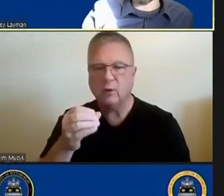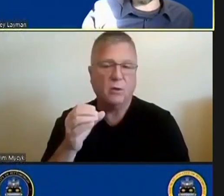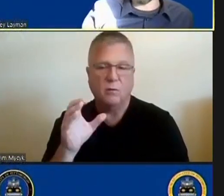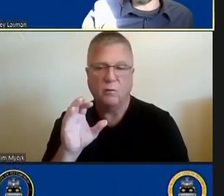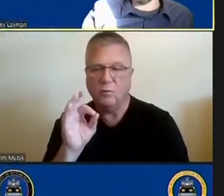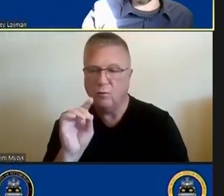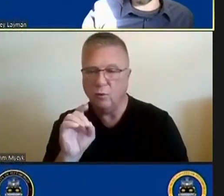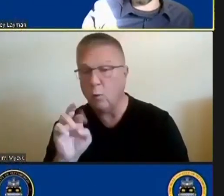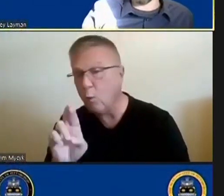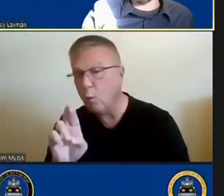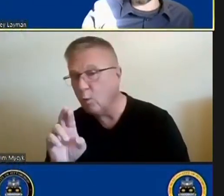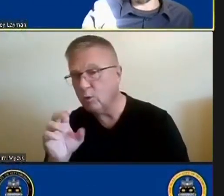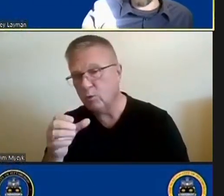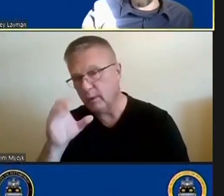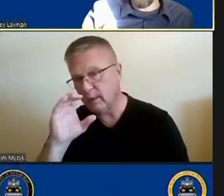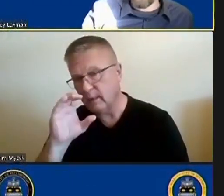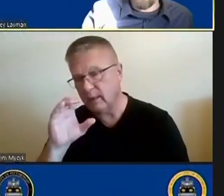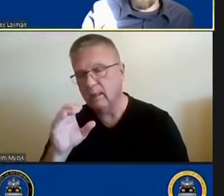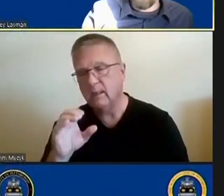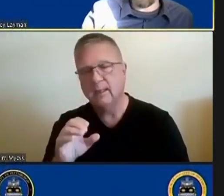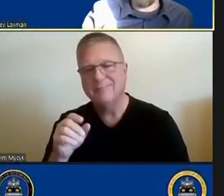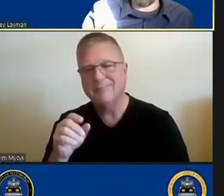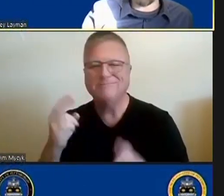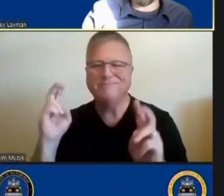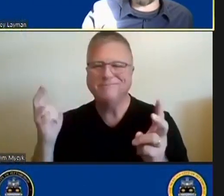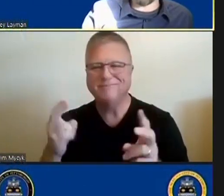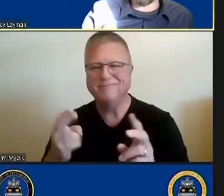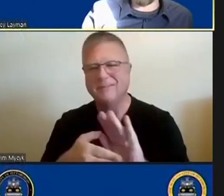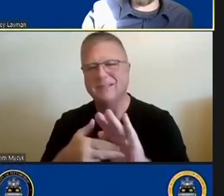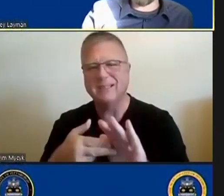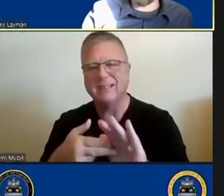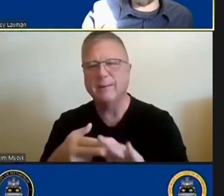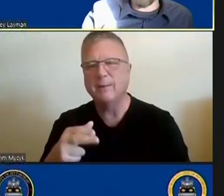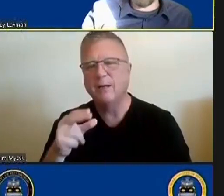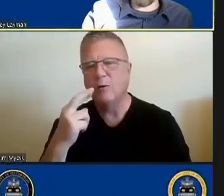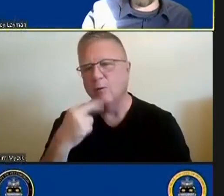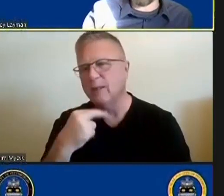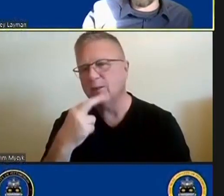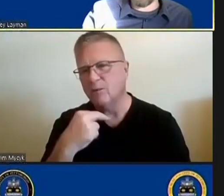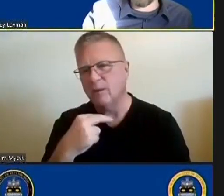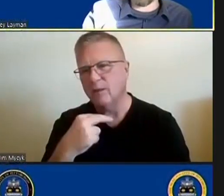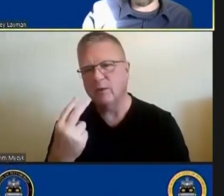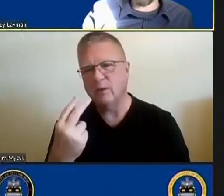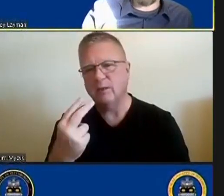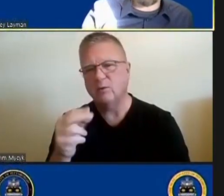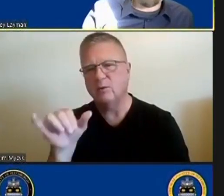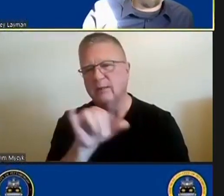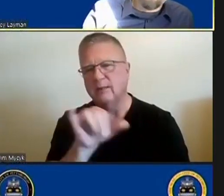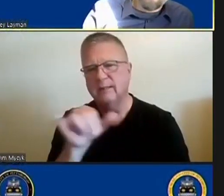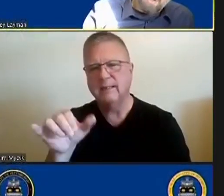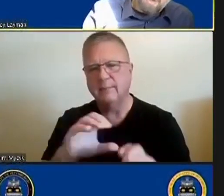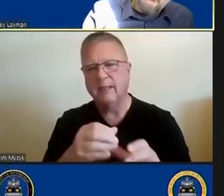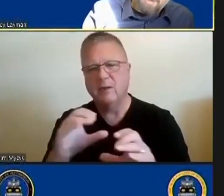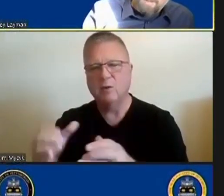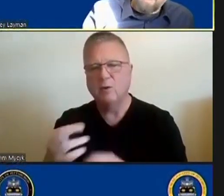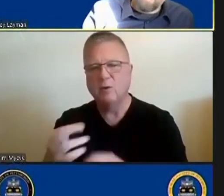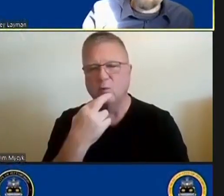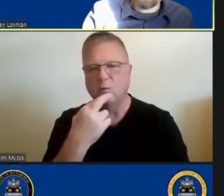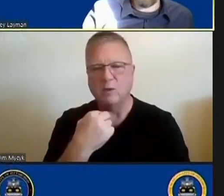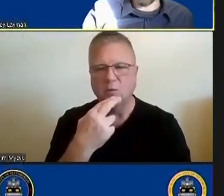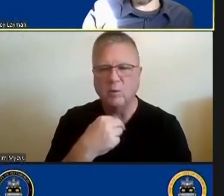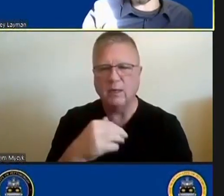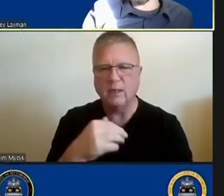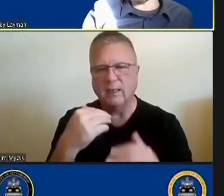is considered a restaurant. And we have the same 2 categories of restaurant. Restaurant